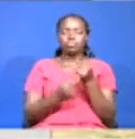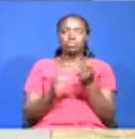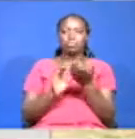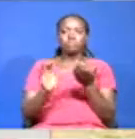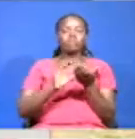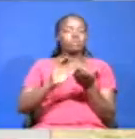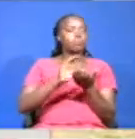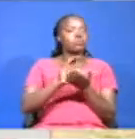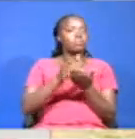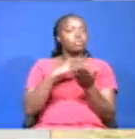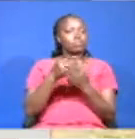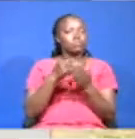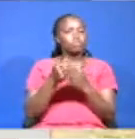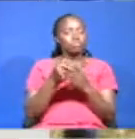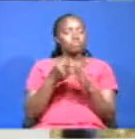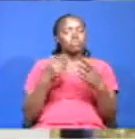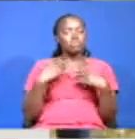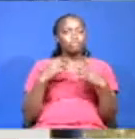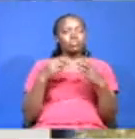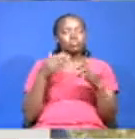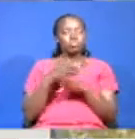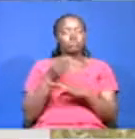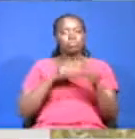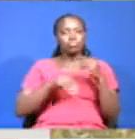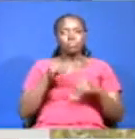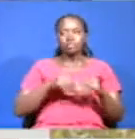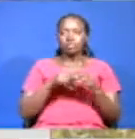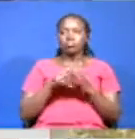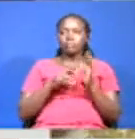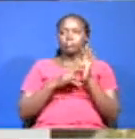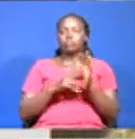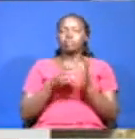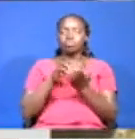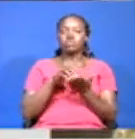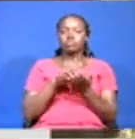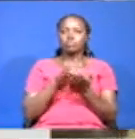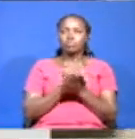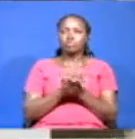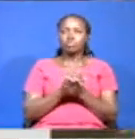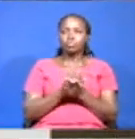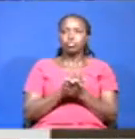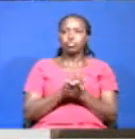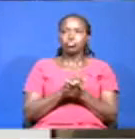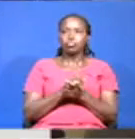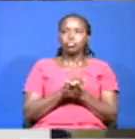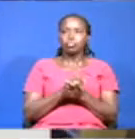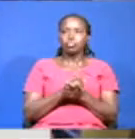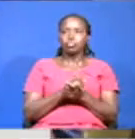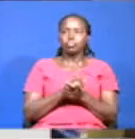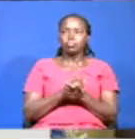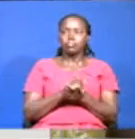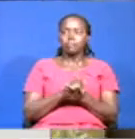been obtaining money from people fraudulently. Nitawakilisha hiyo kesi yao kule mbele. Na nihakikishe tumekutana